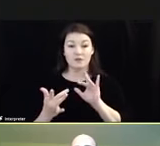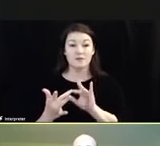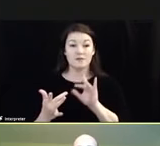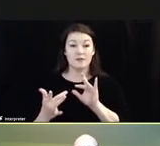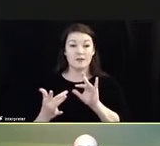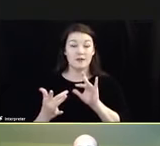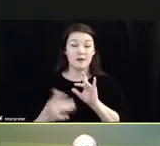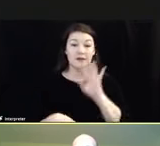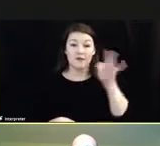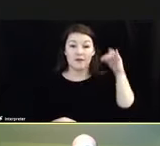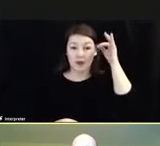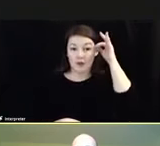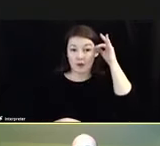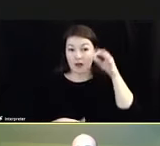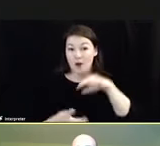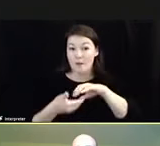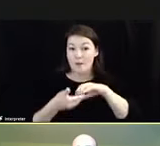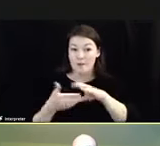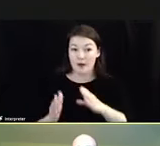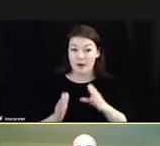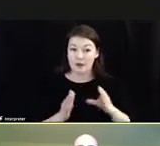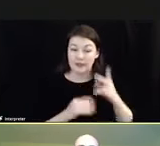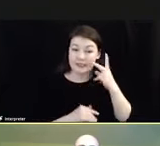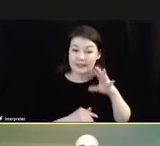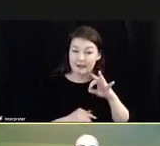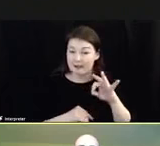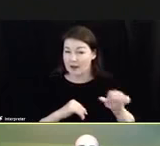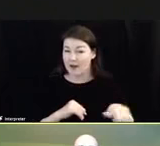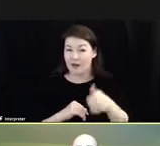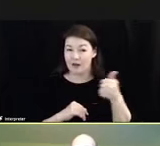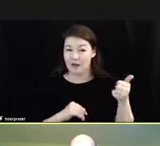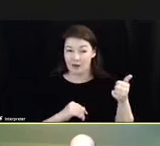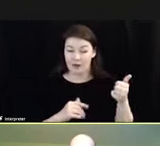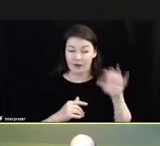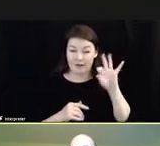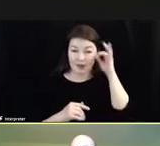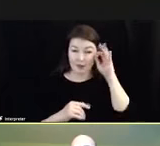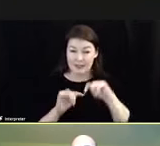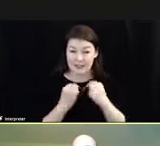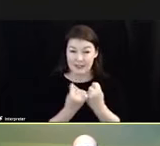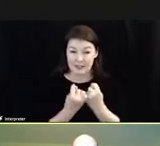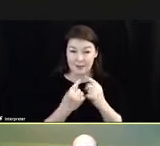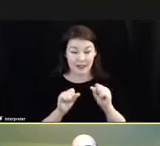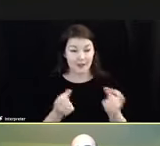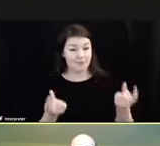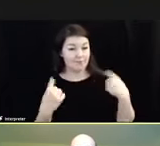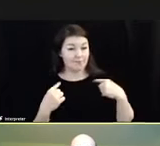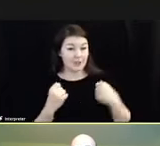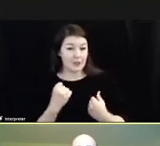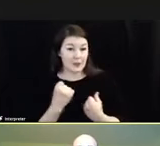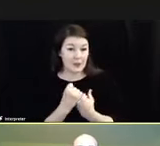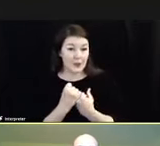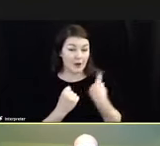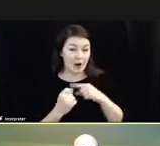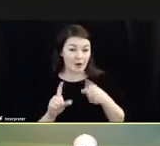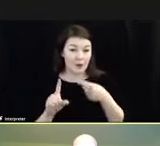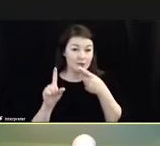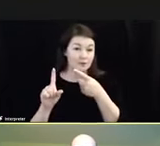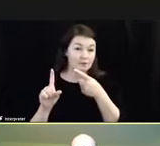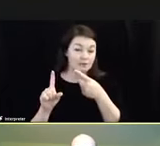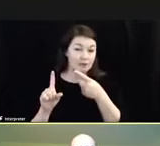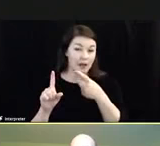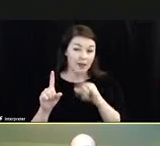partners to see whether there are any additional federal teams that can come in and support our efforts here. And that